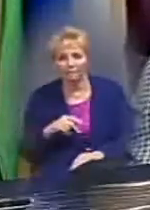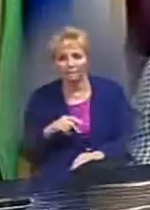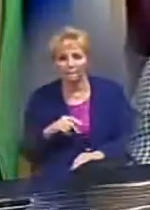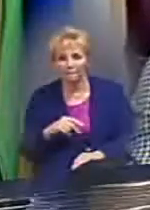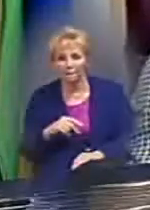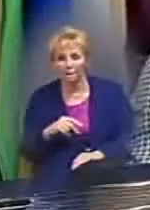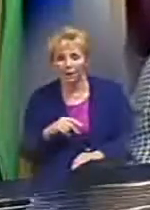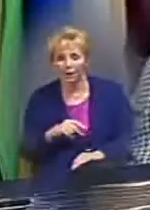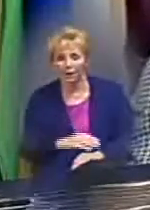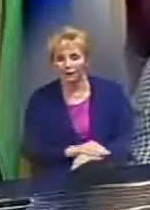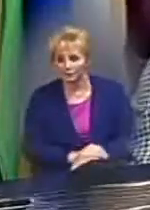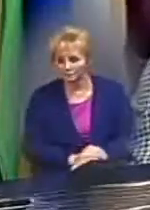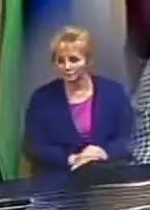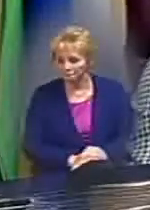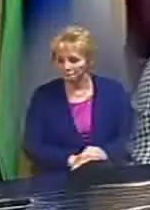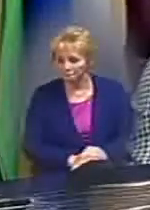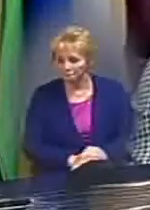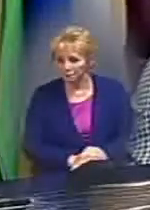Okay.